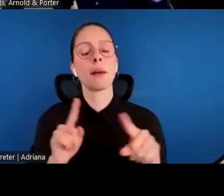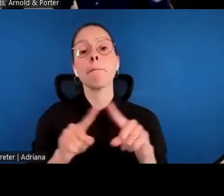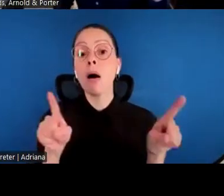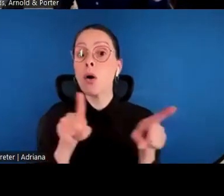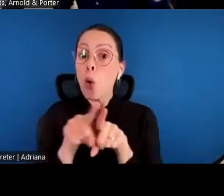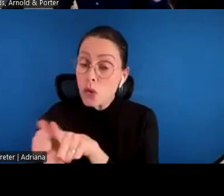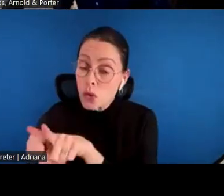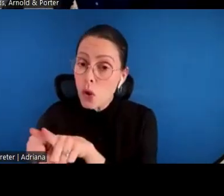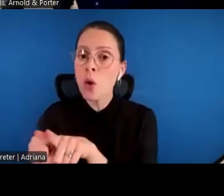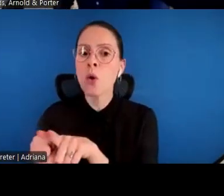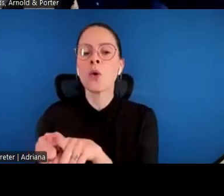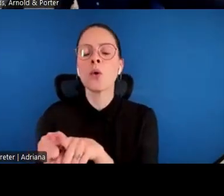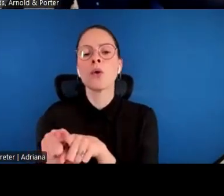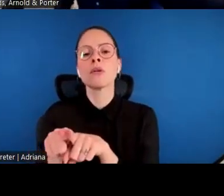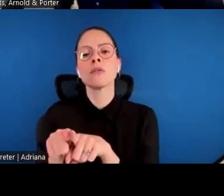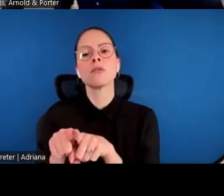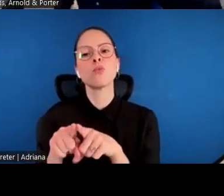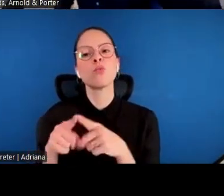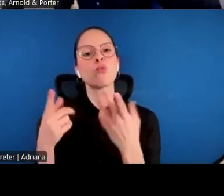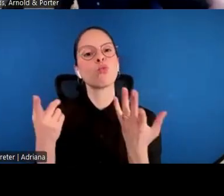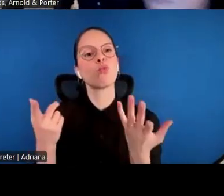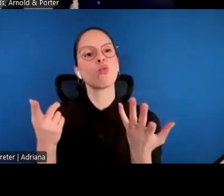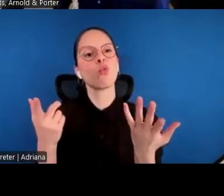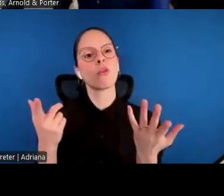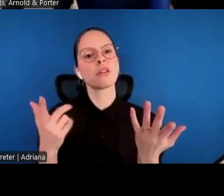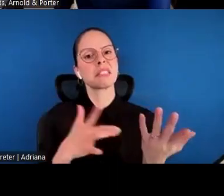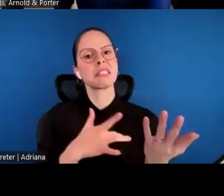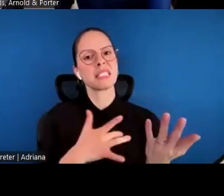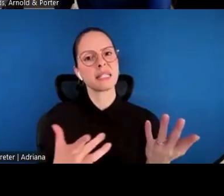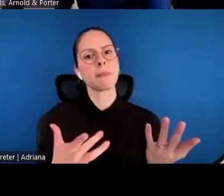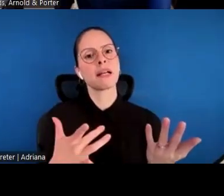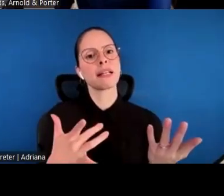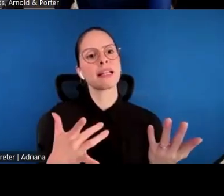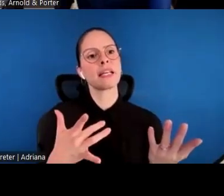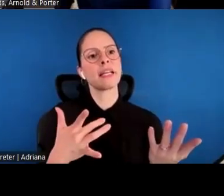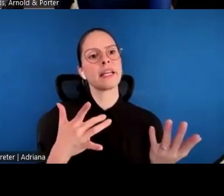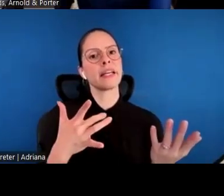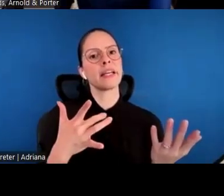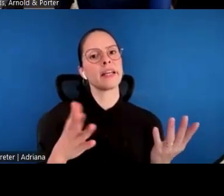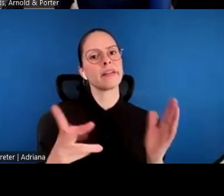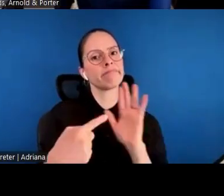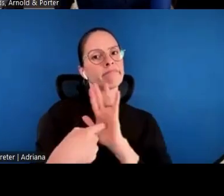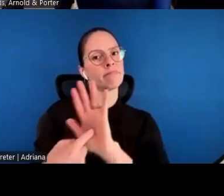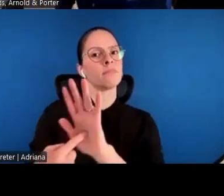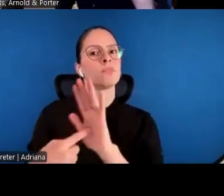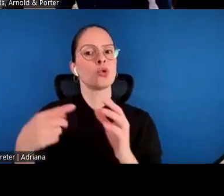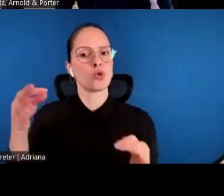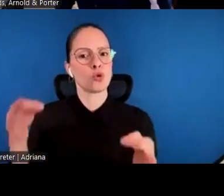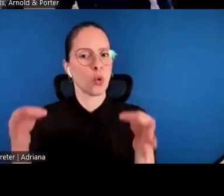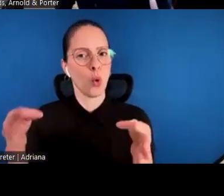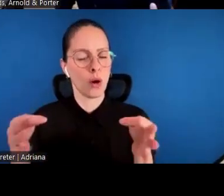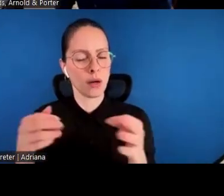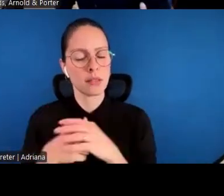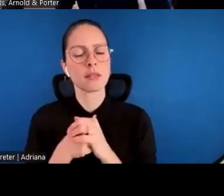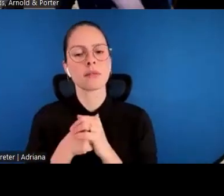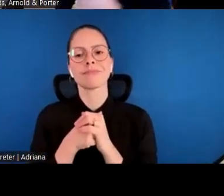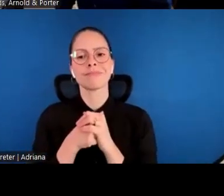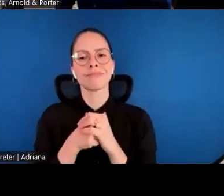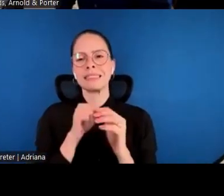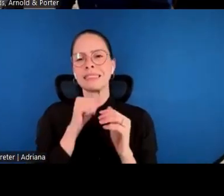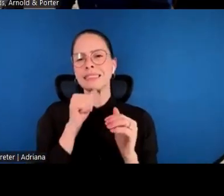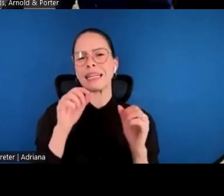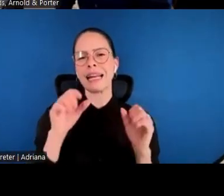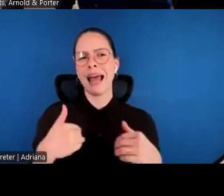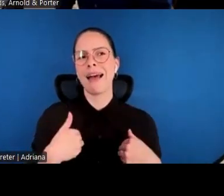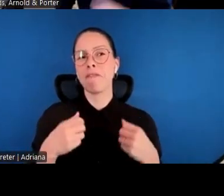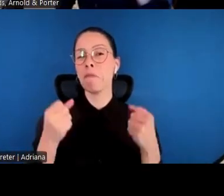something that was routinely turned over to courts. It did not have as many of the procedural protections that